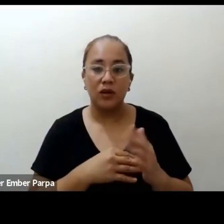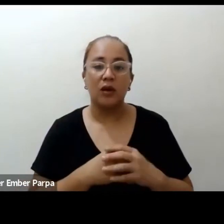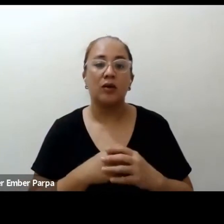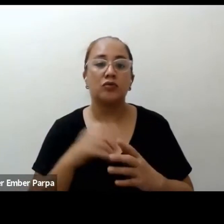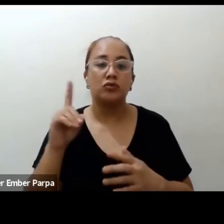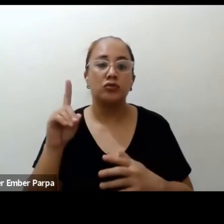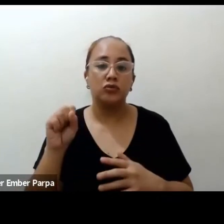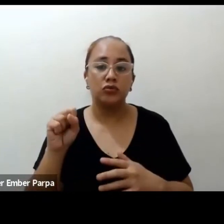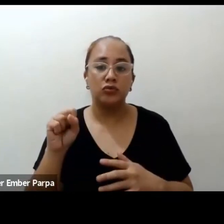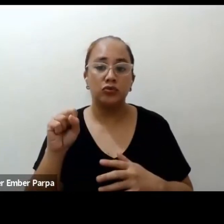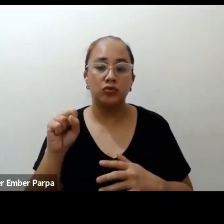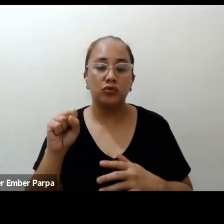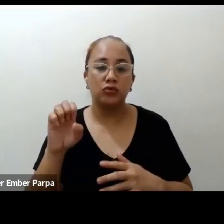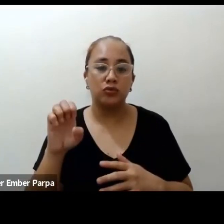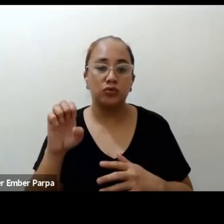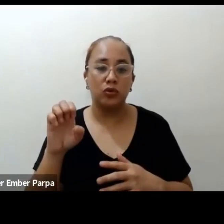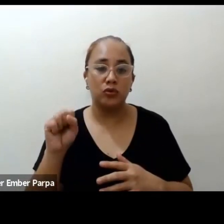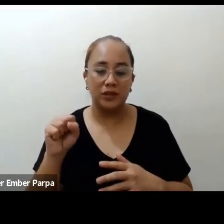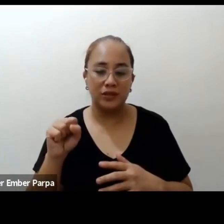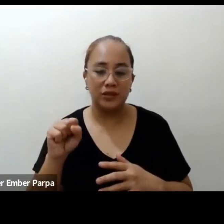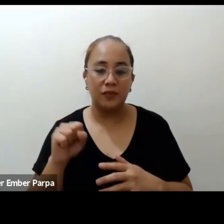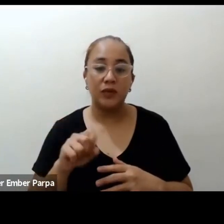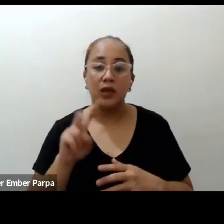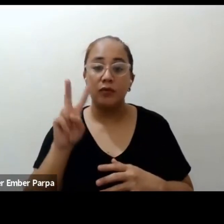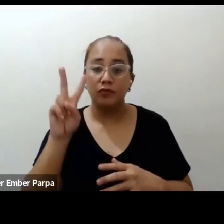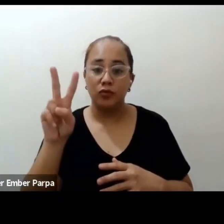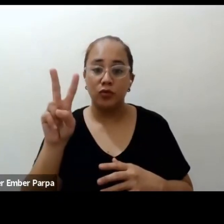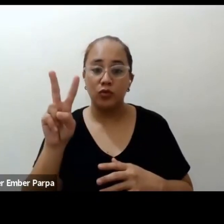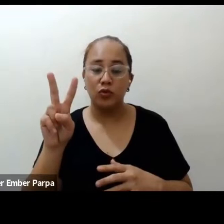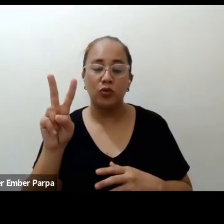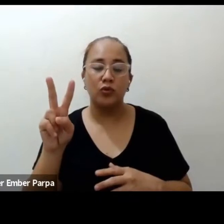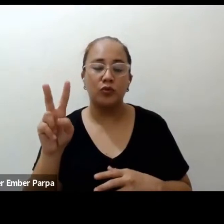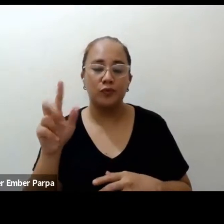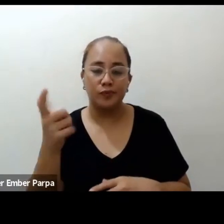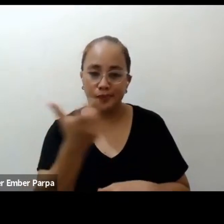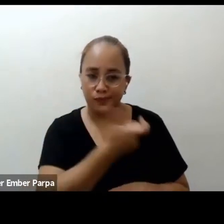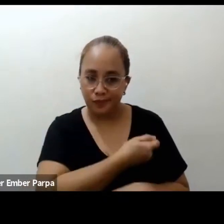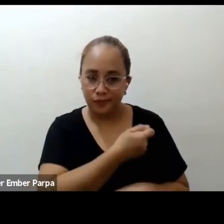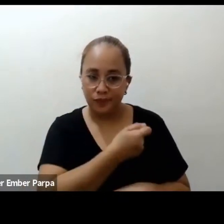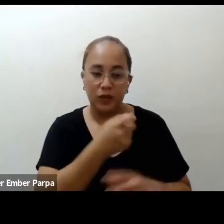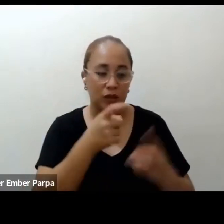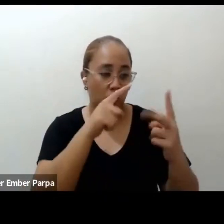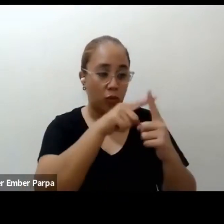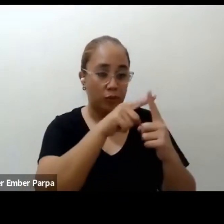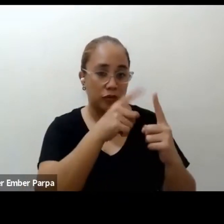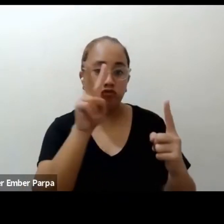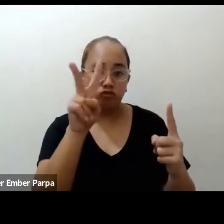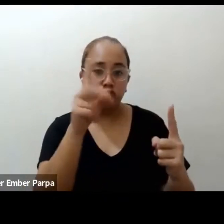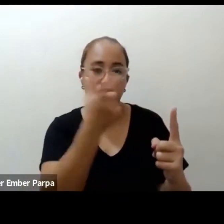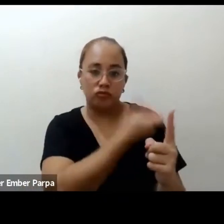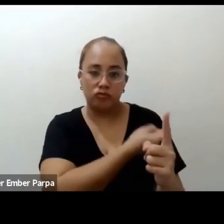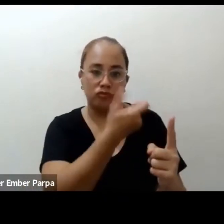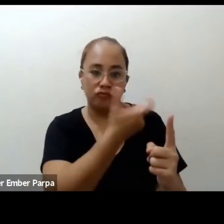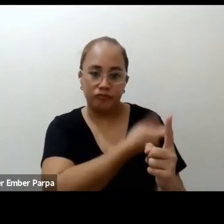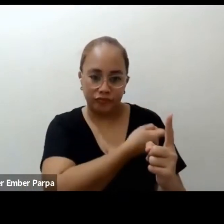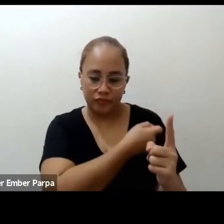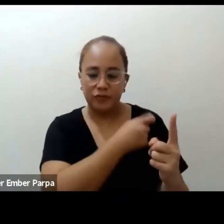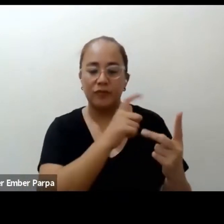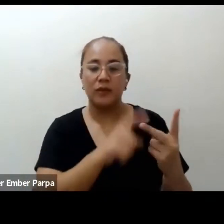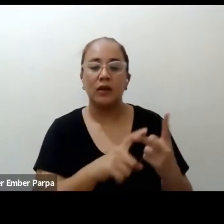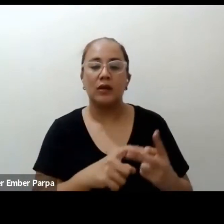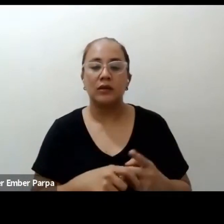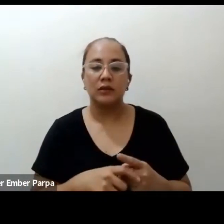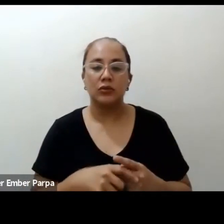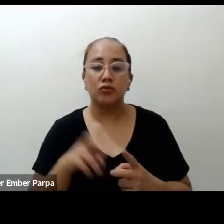Yes. If you're targeting 2 immunizations, di ba, per person. If you look at the way we've moved, we're